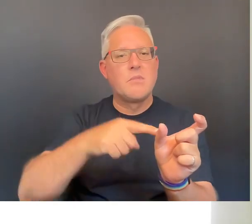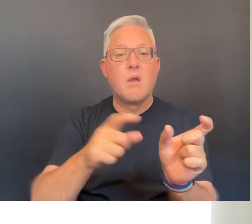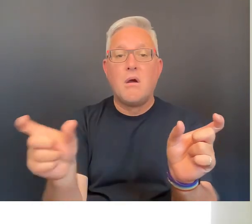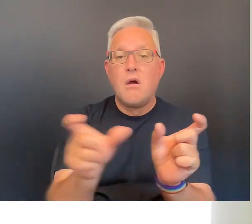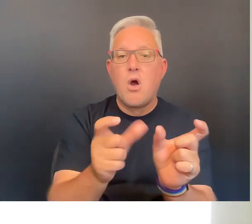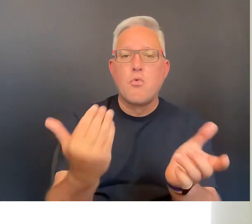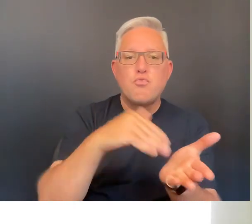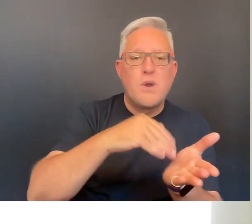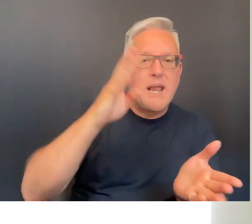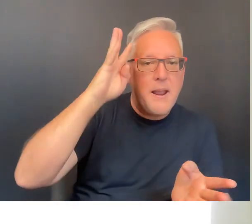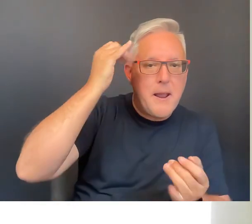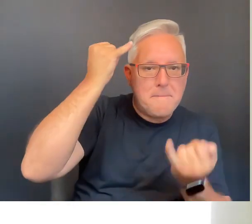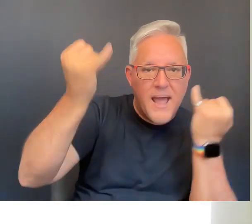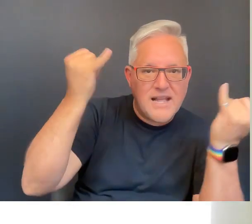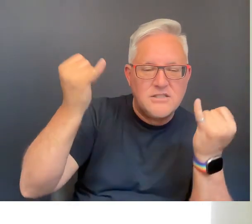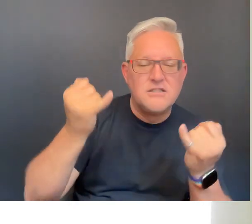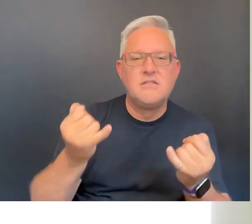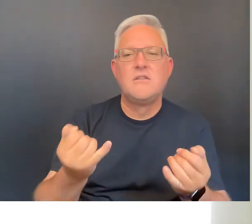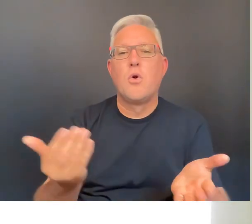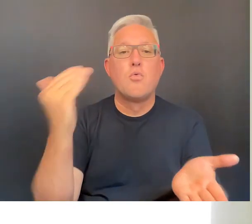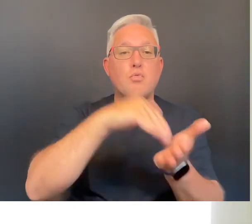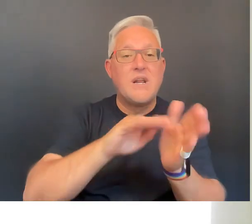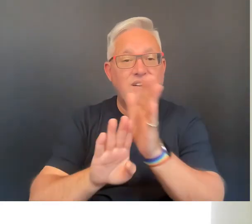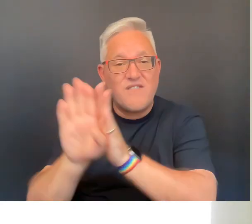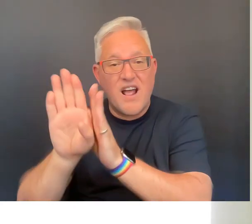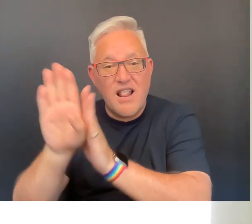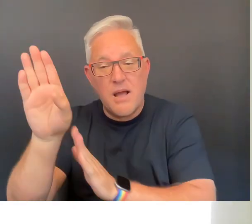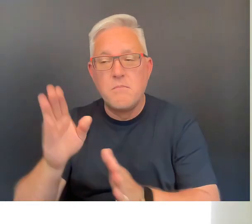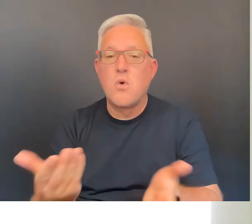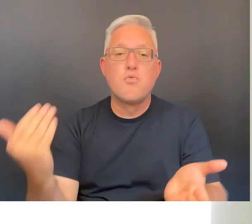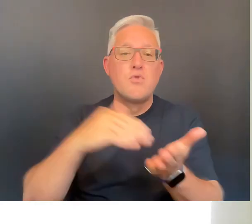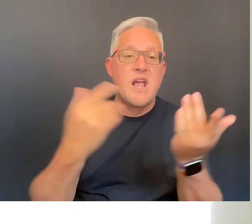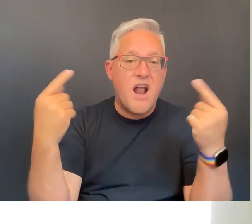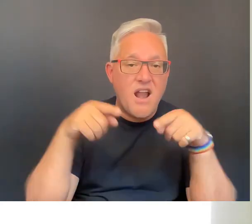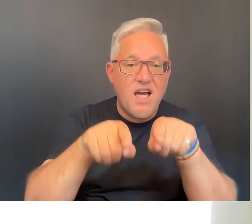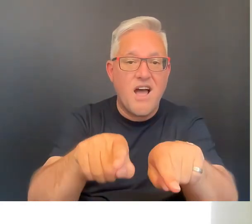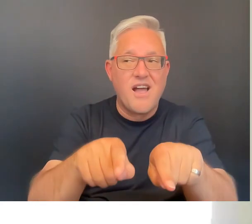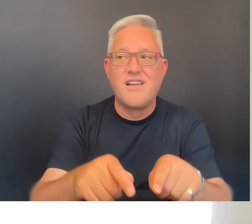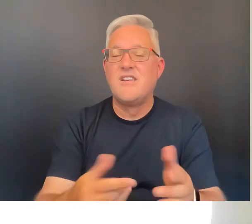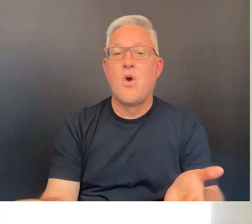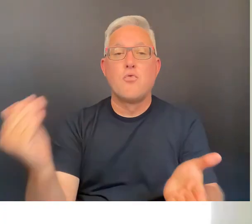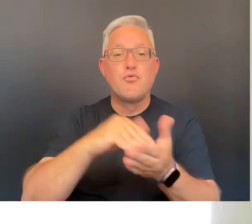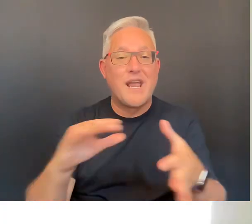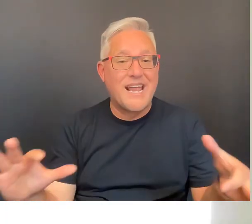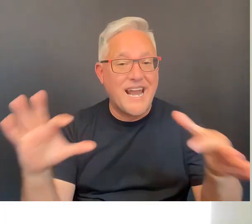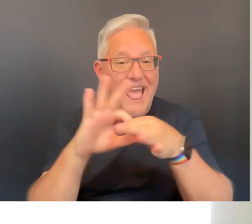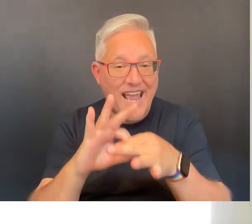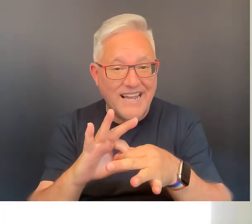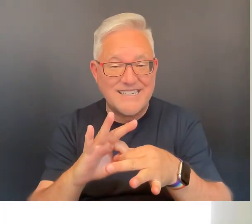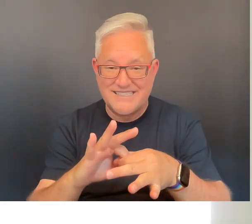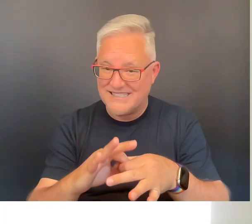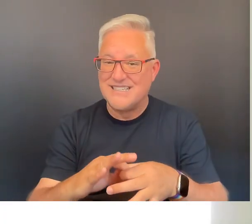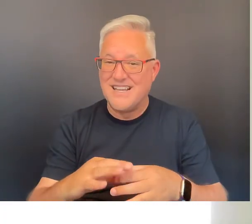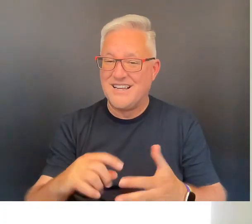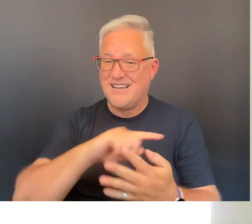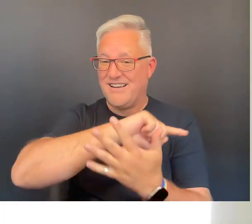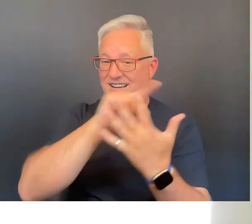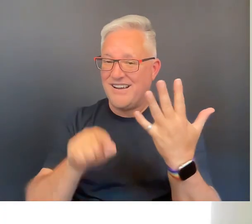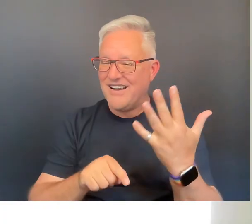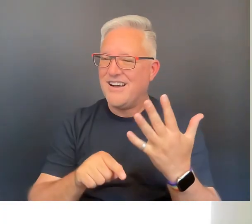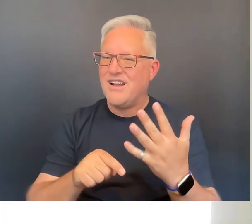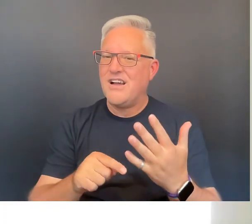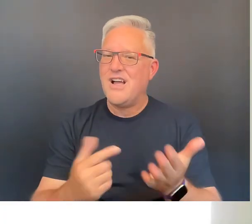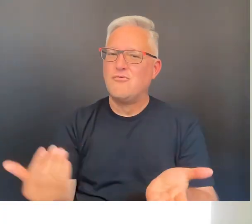Reimagine, redevelop, realign, reconnect. Like just all those things. Those